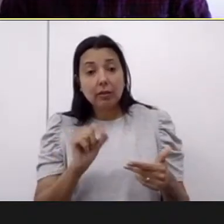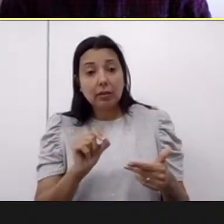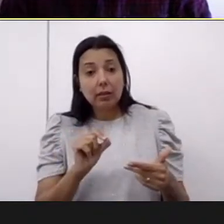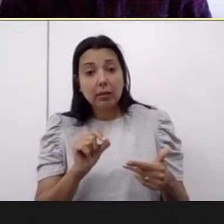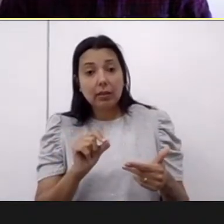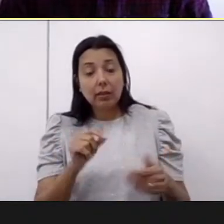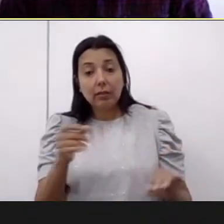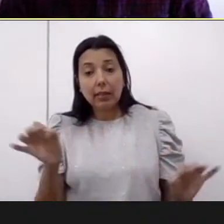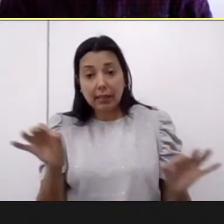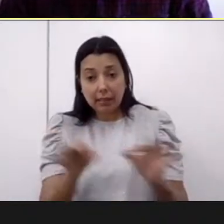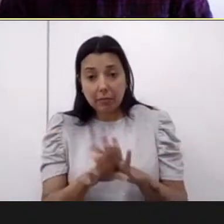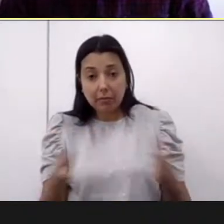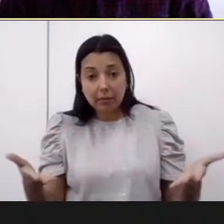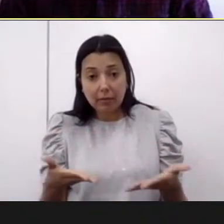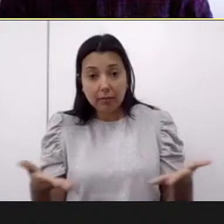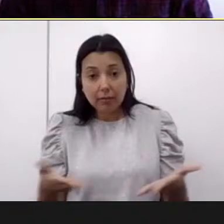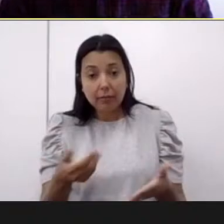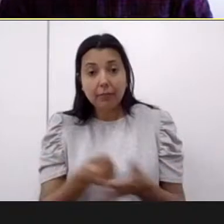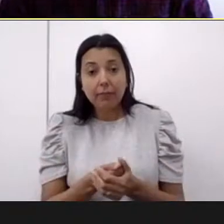conclude.